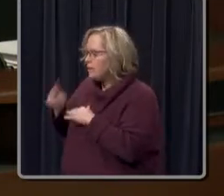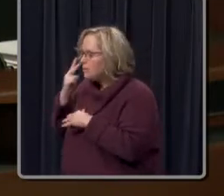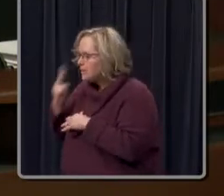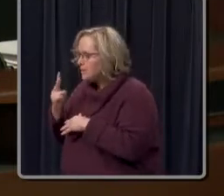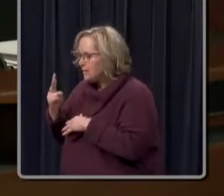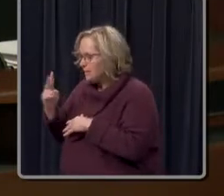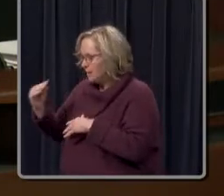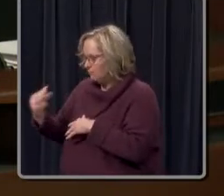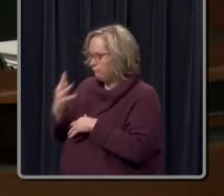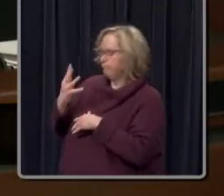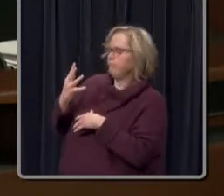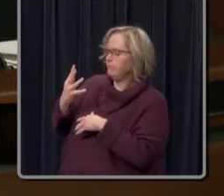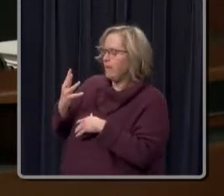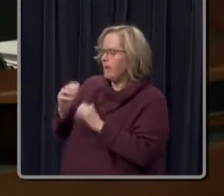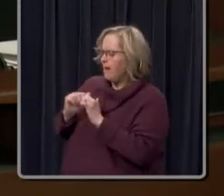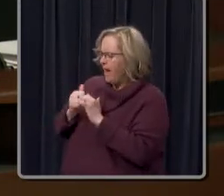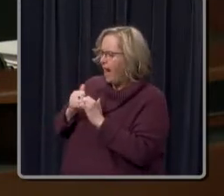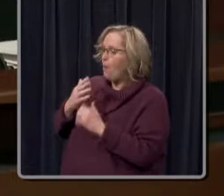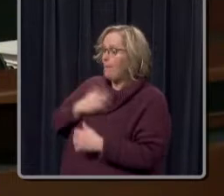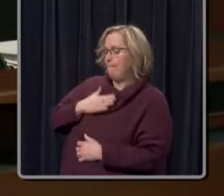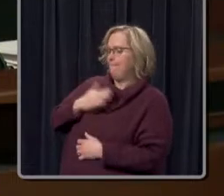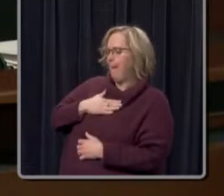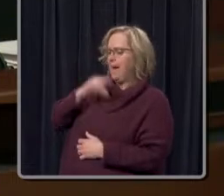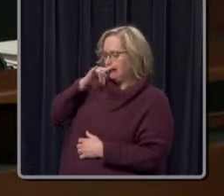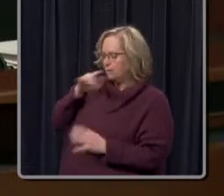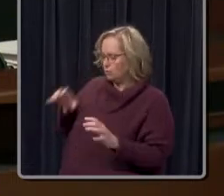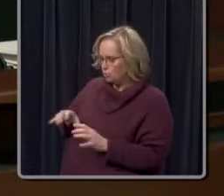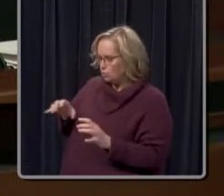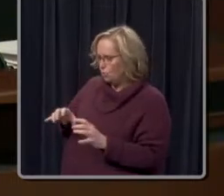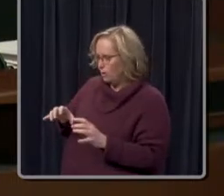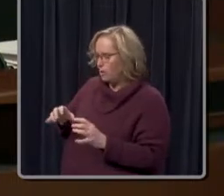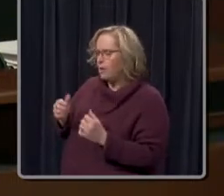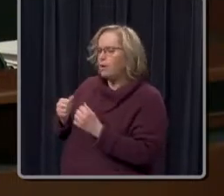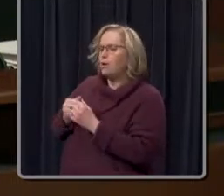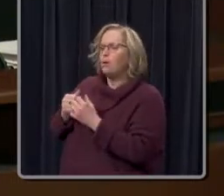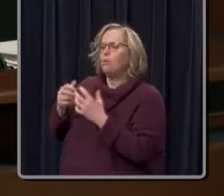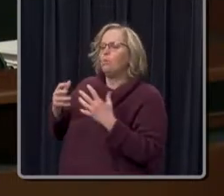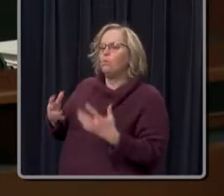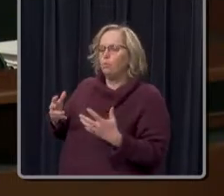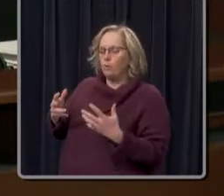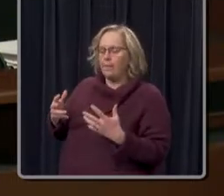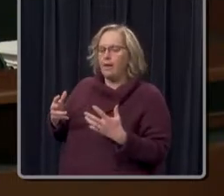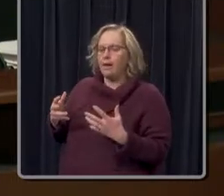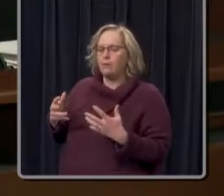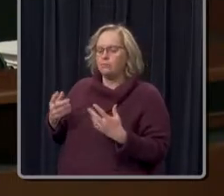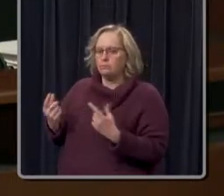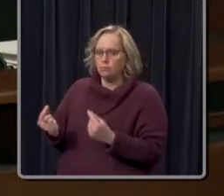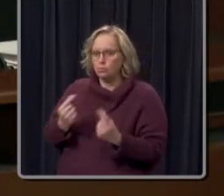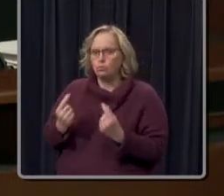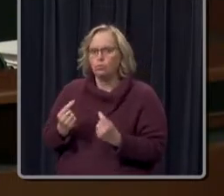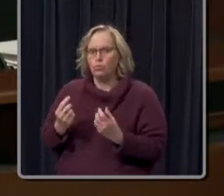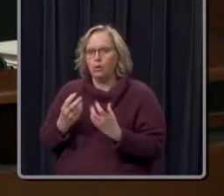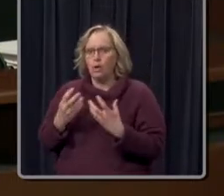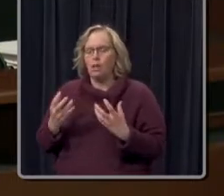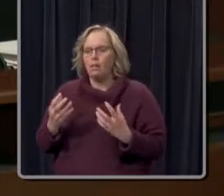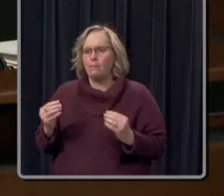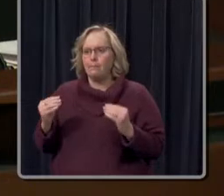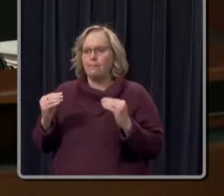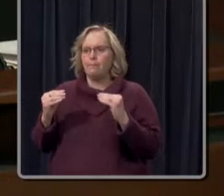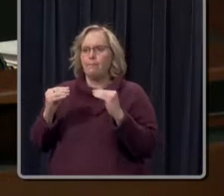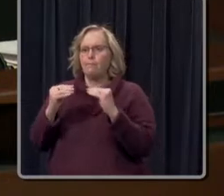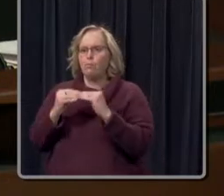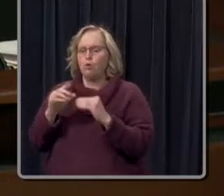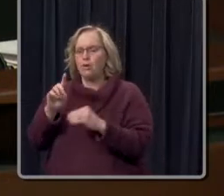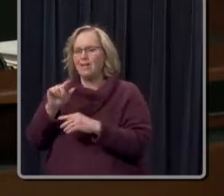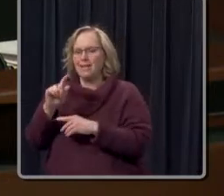of how are my kids doing without doing a lot of extra data mining of